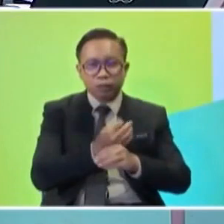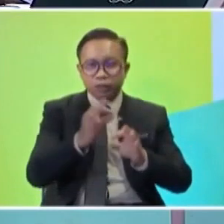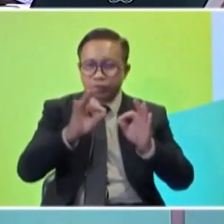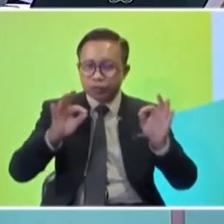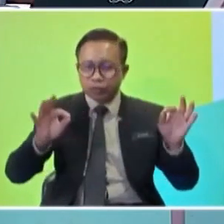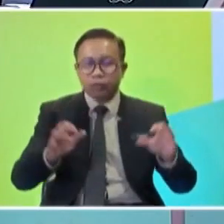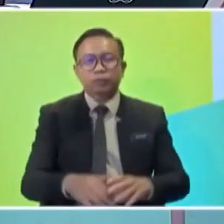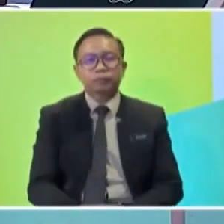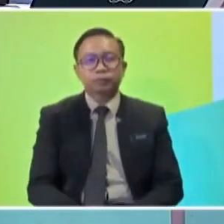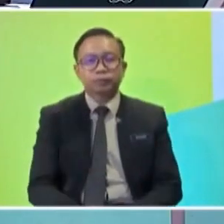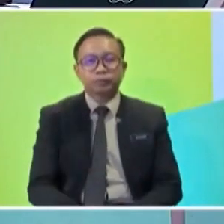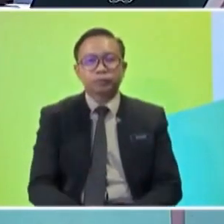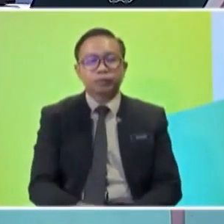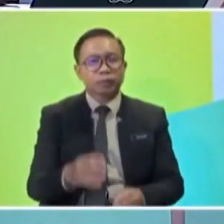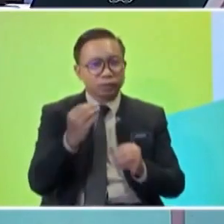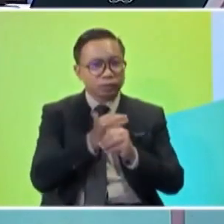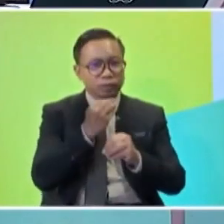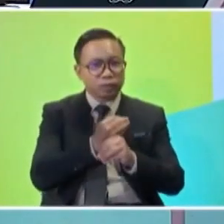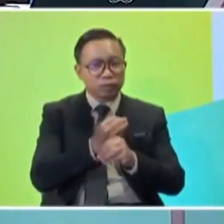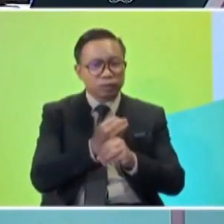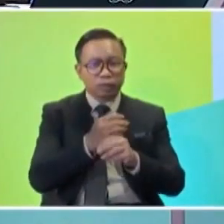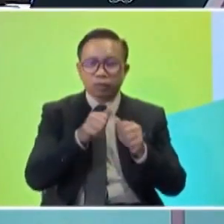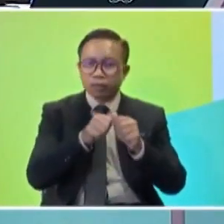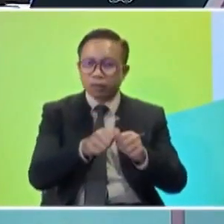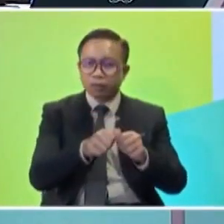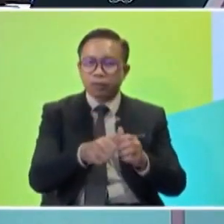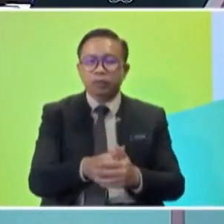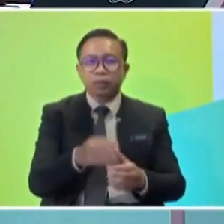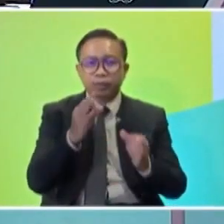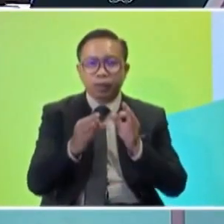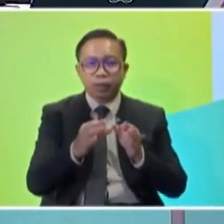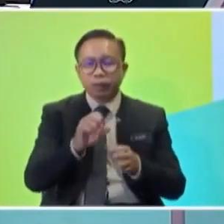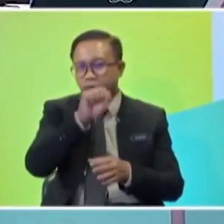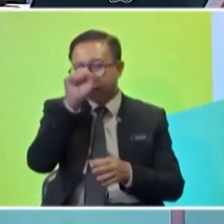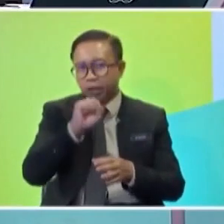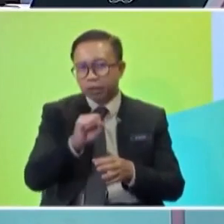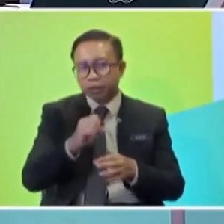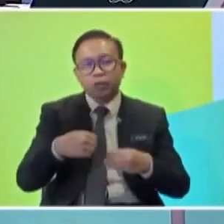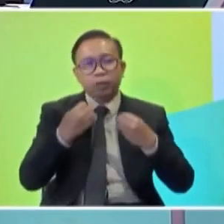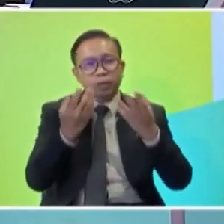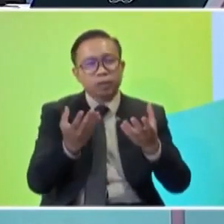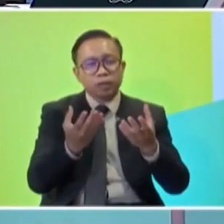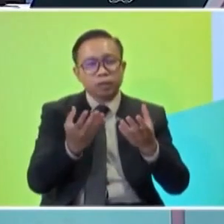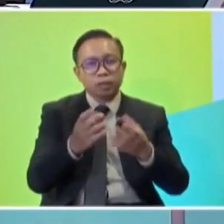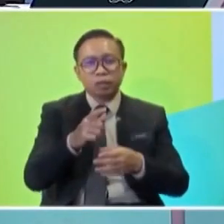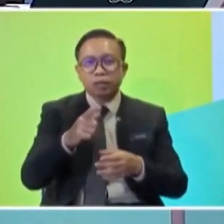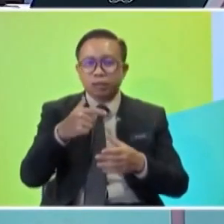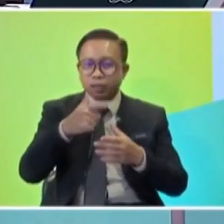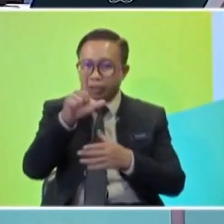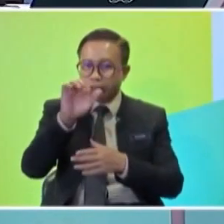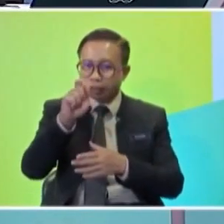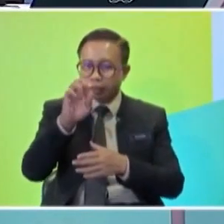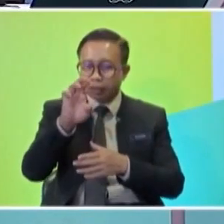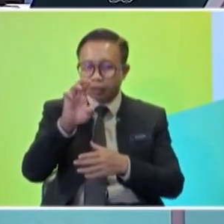life problem, if you have problem, you have to answer according to the question need. If they ask you how many liter, you have to answer it in liter.